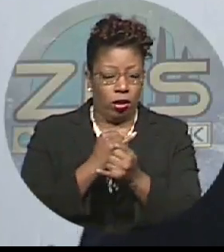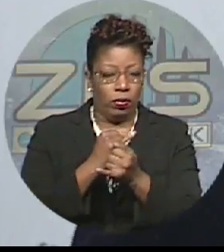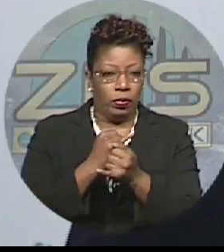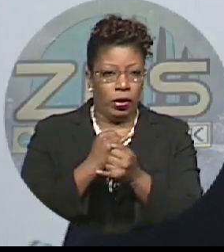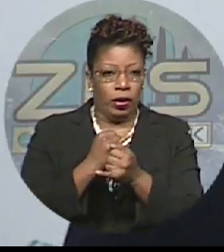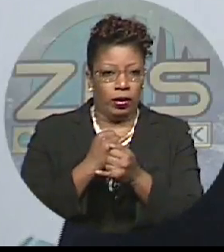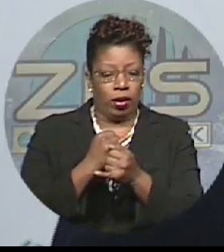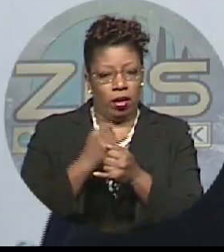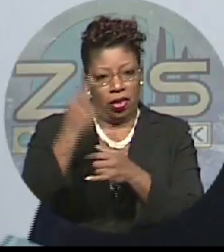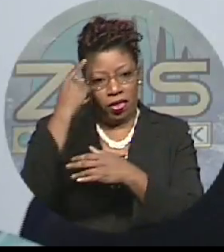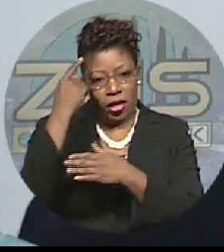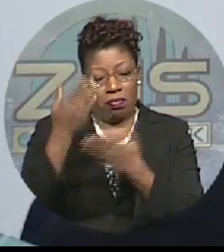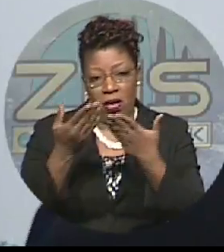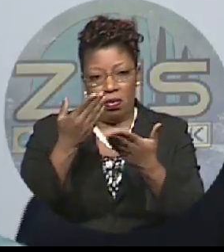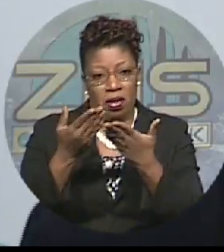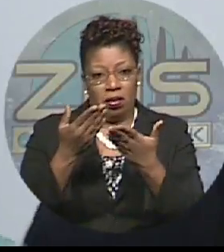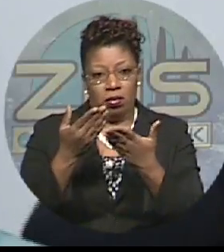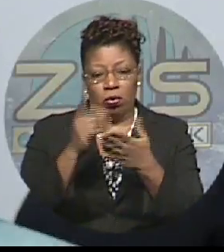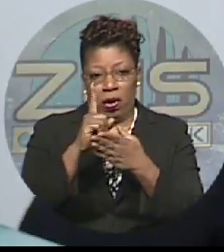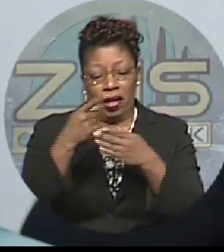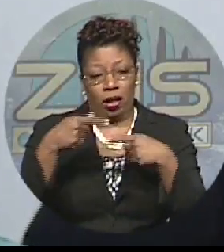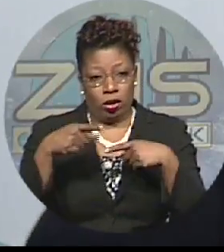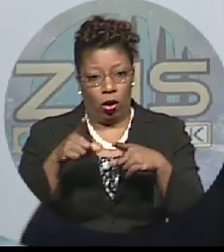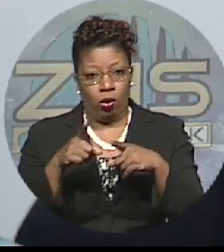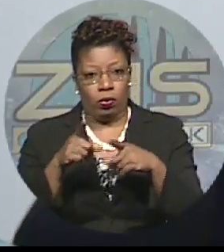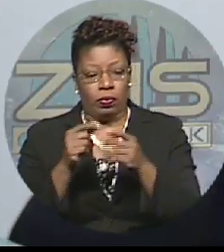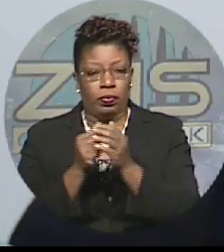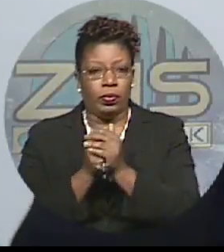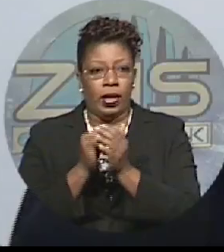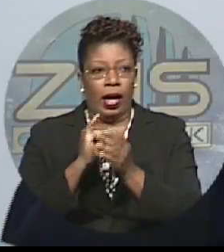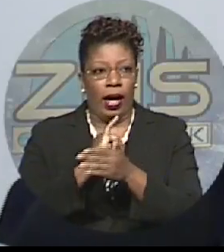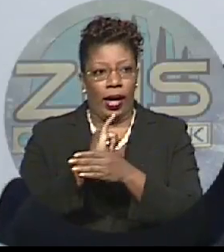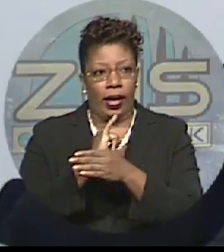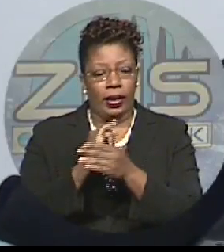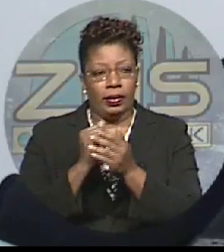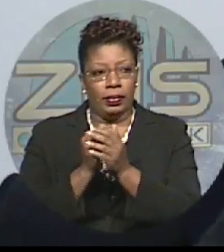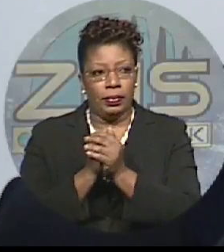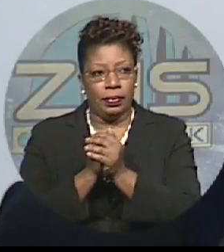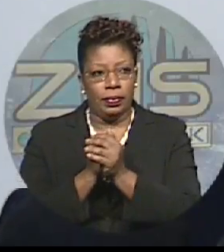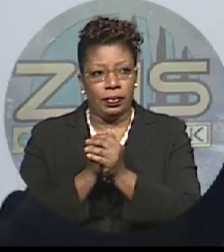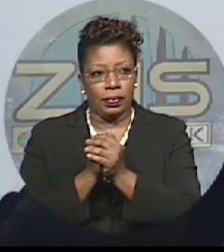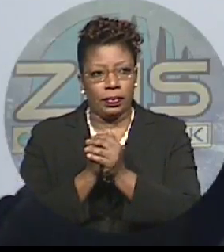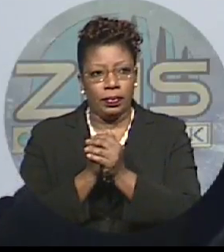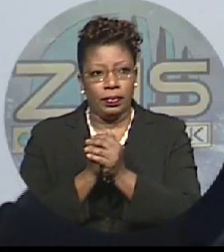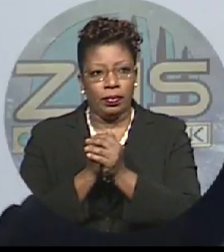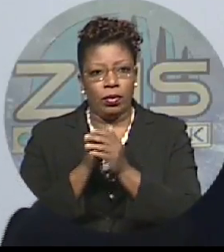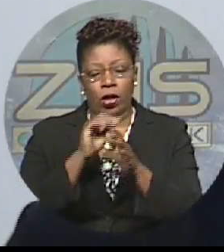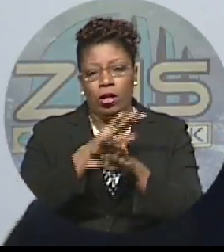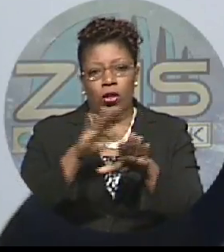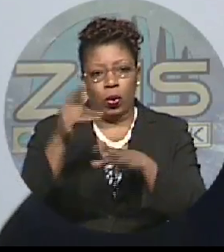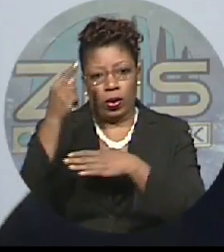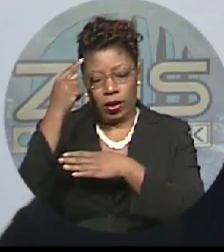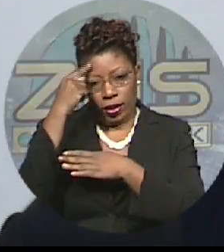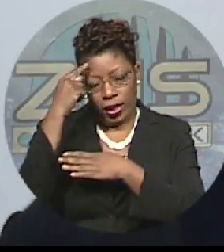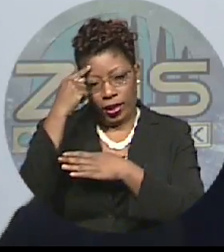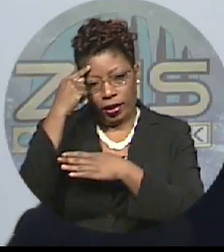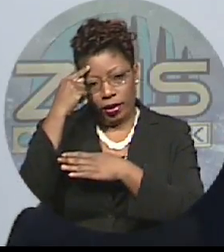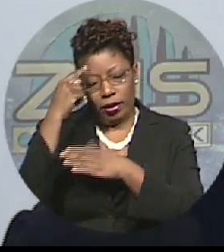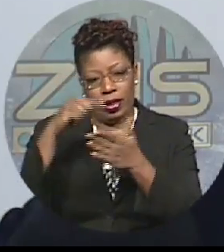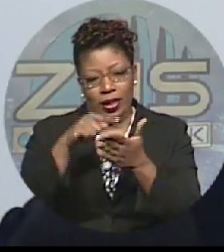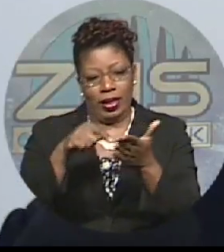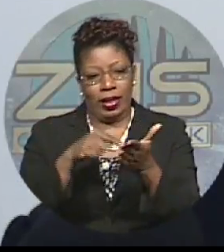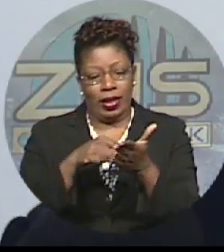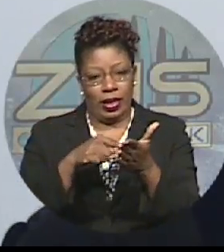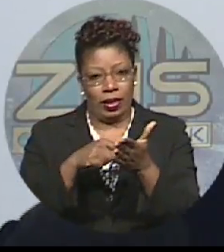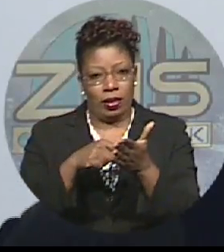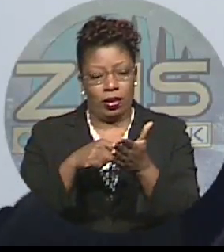way, maybe they think that's a good moment to come. But I don't relate the exercise to that